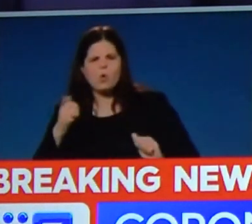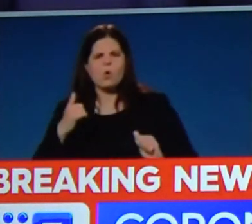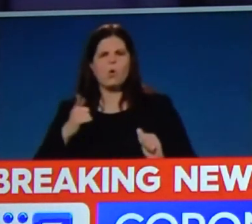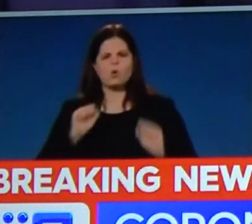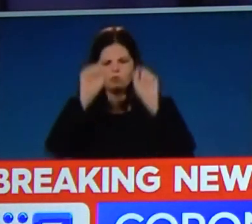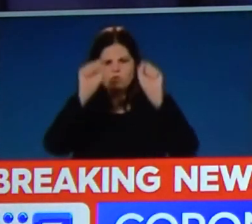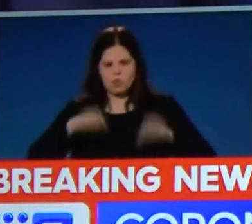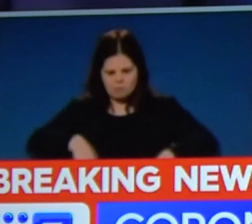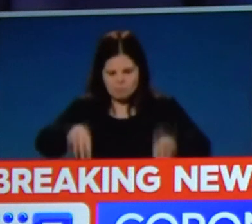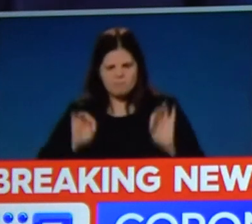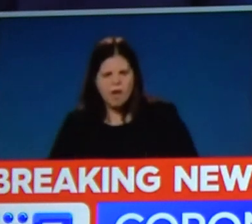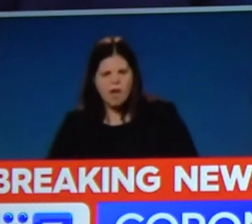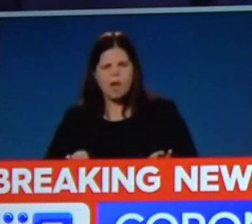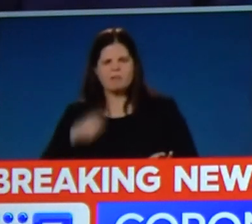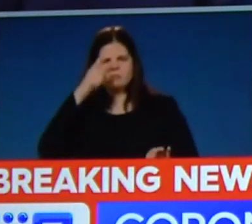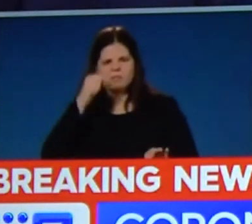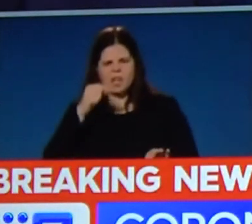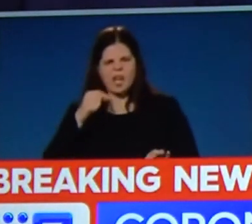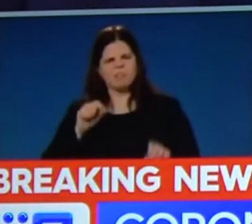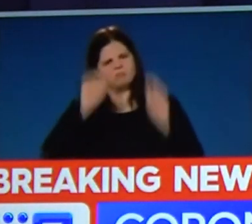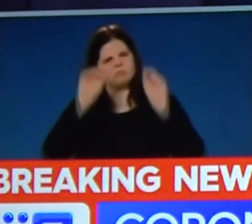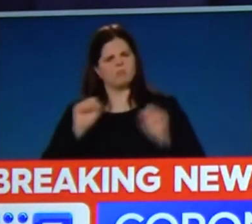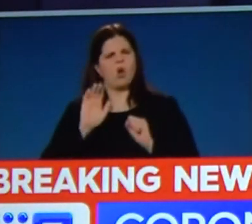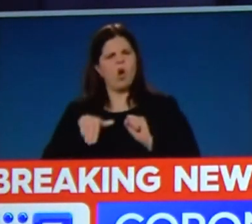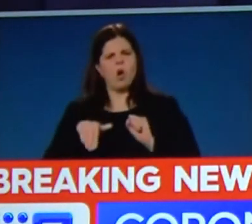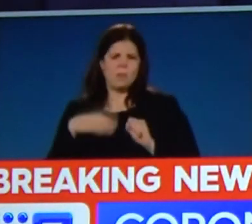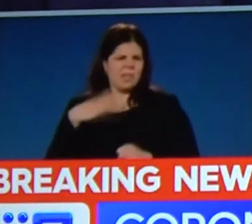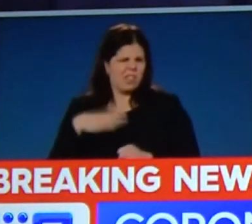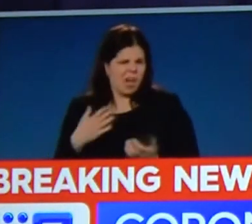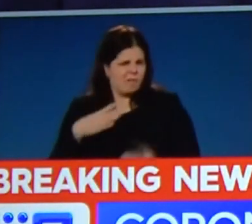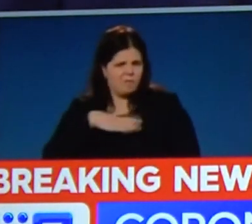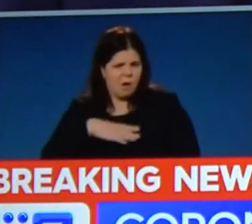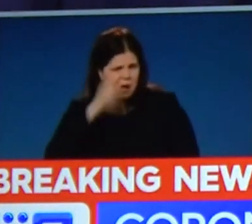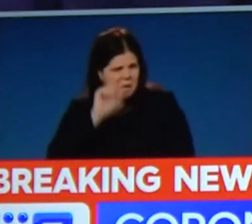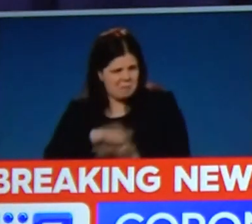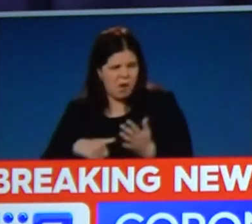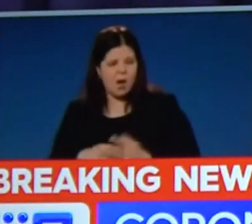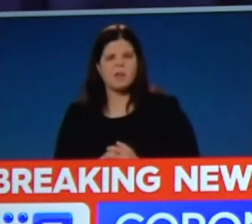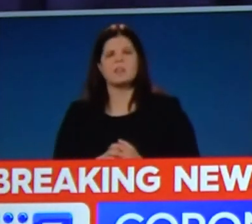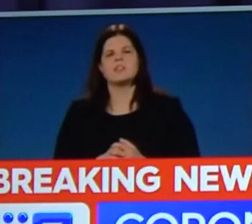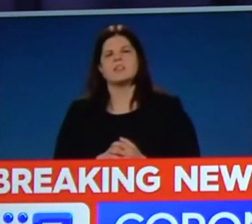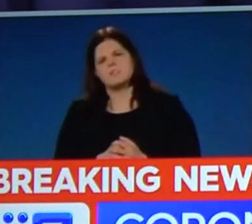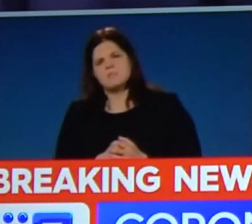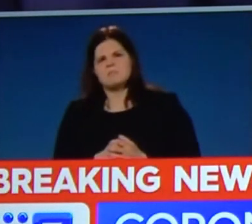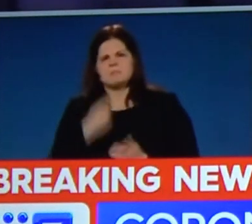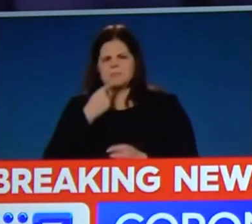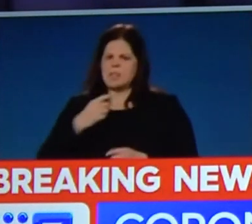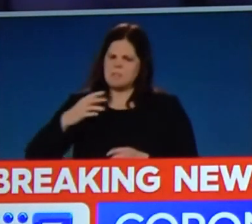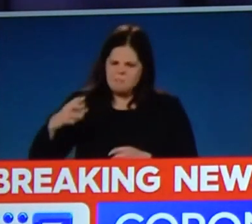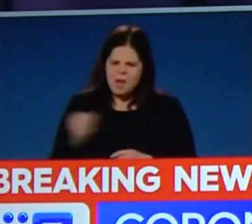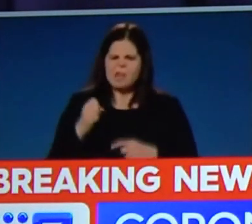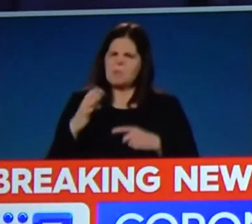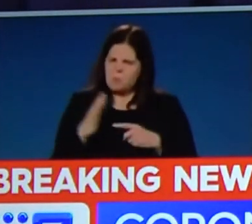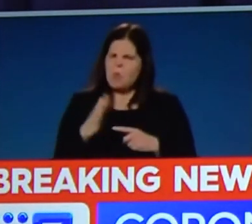can exercise at home. These are things they're going to need. Now, I don't think it's practical when we say for essentials and things that you really